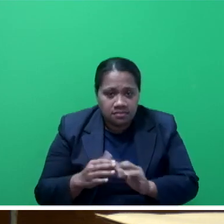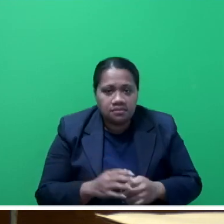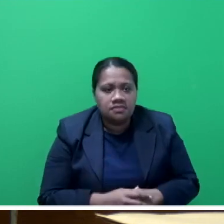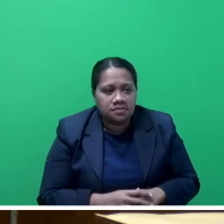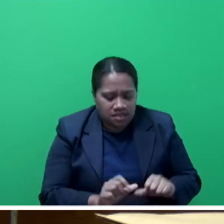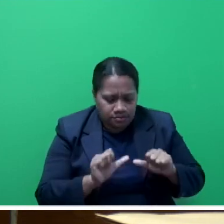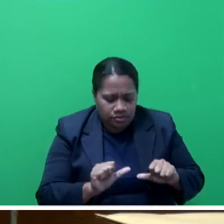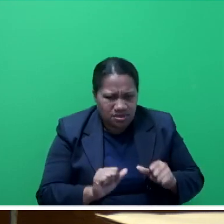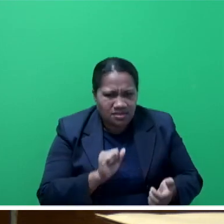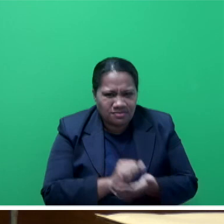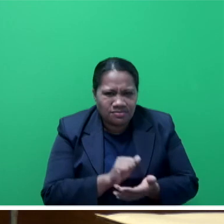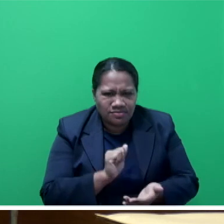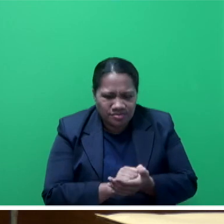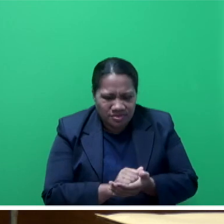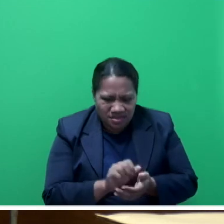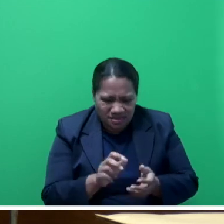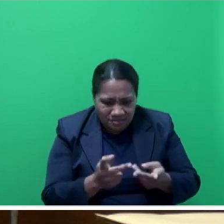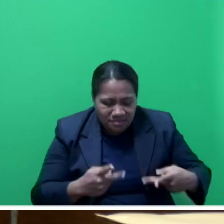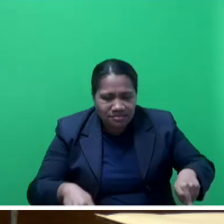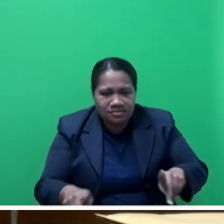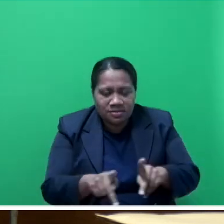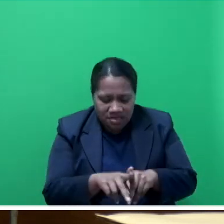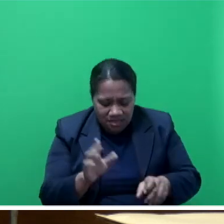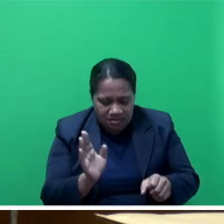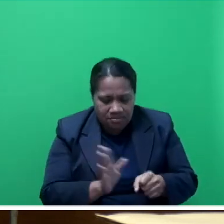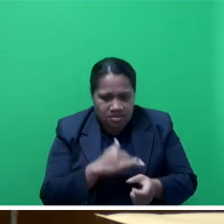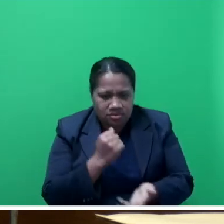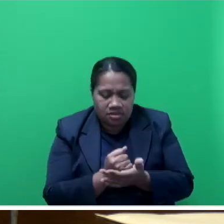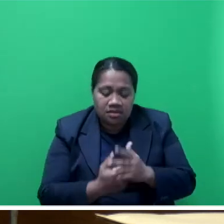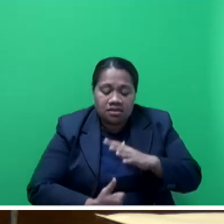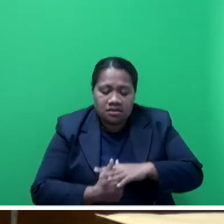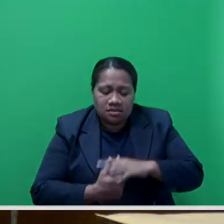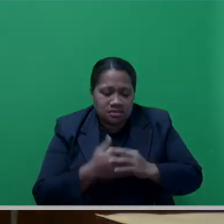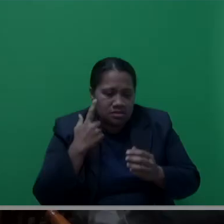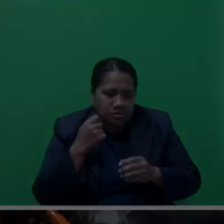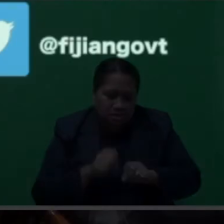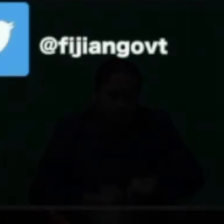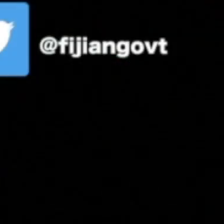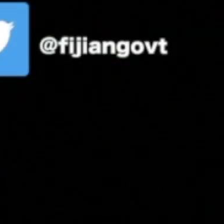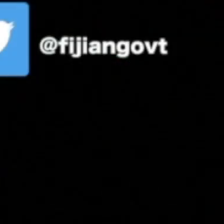livestock, and we're able to ensure that the excess water is discharged very quickly. Thank you.